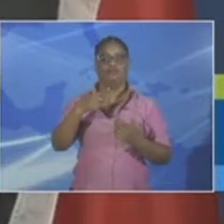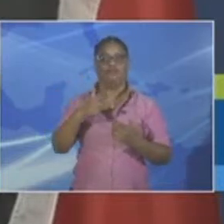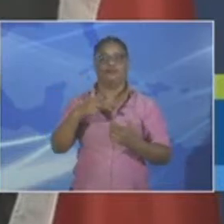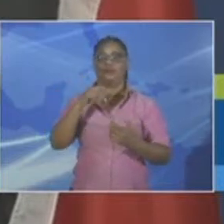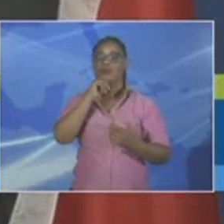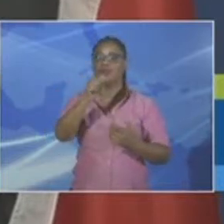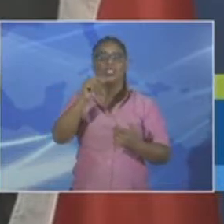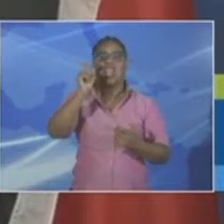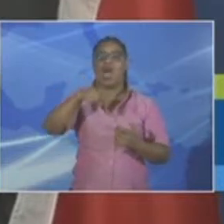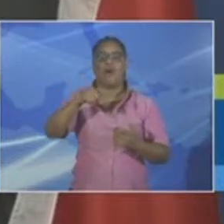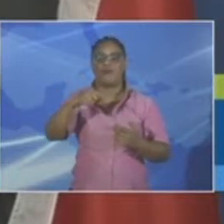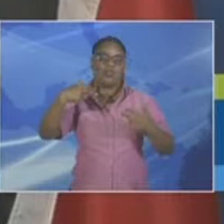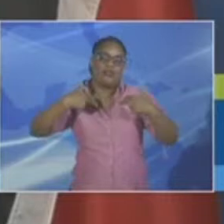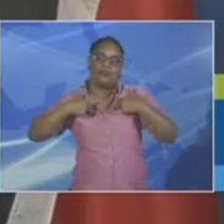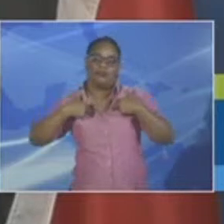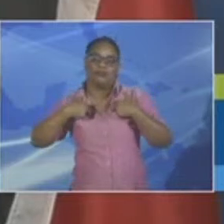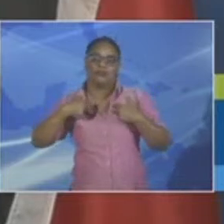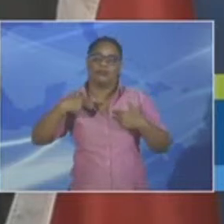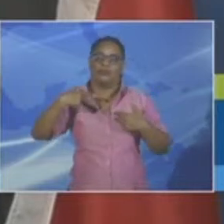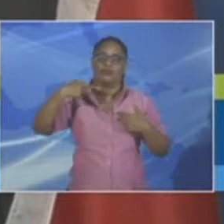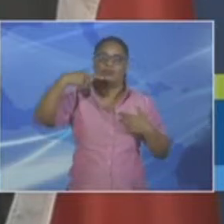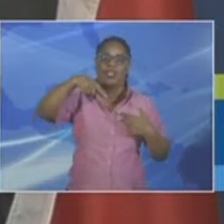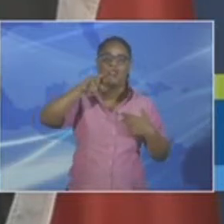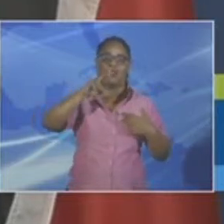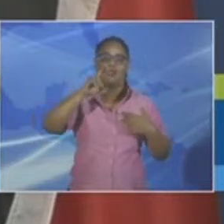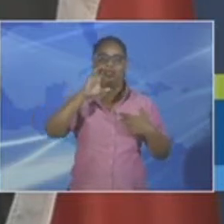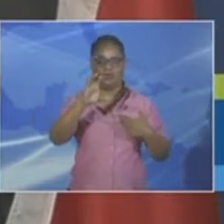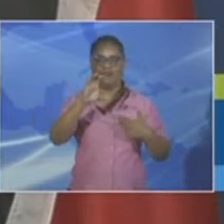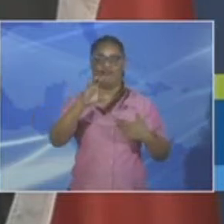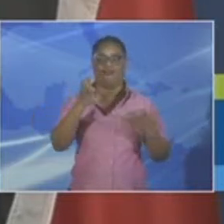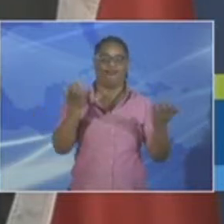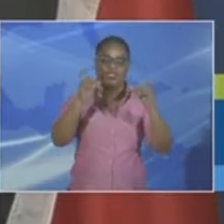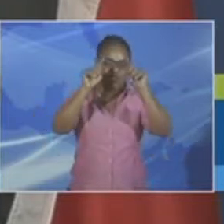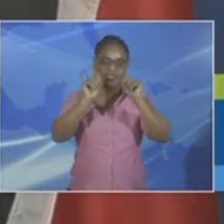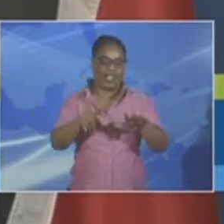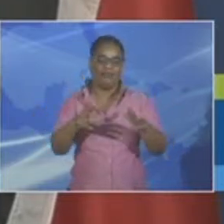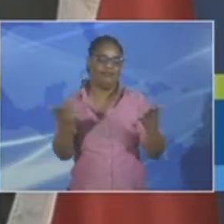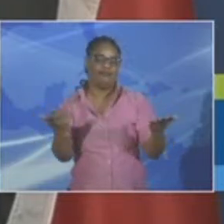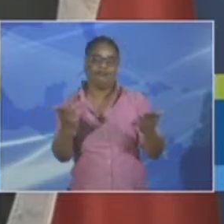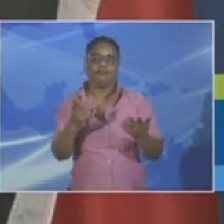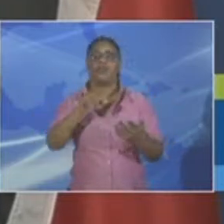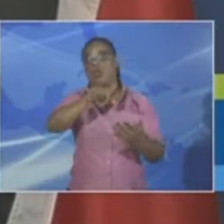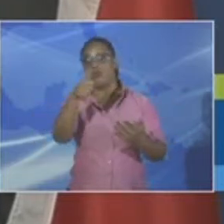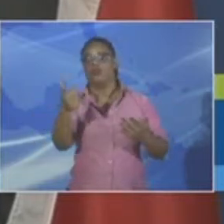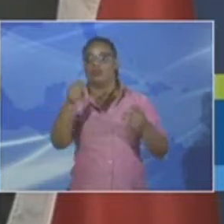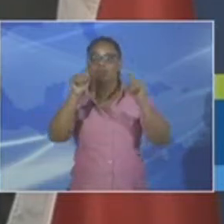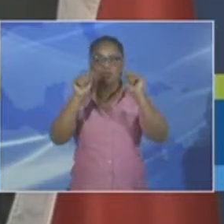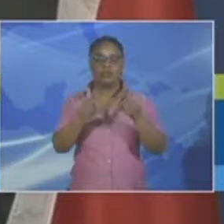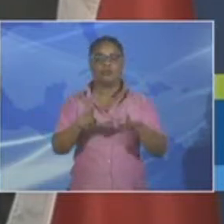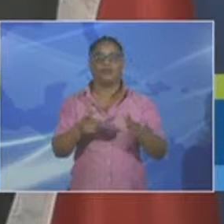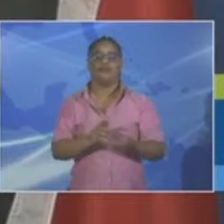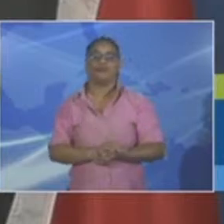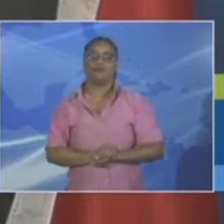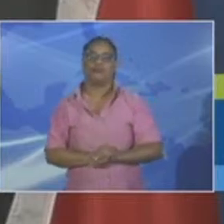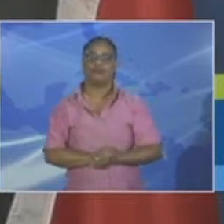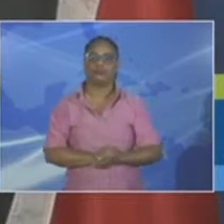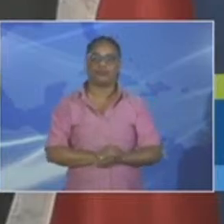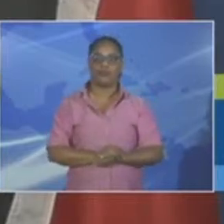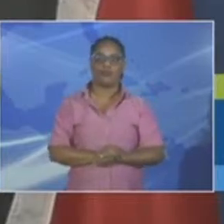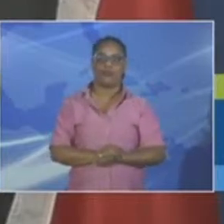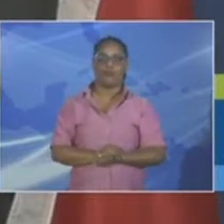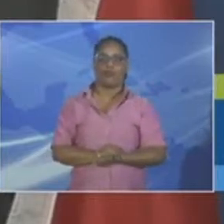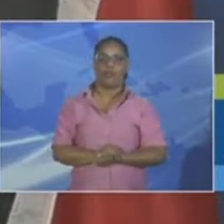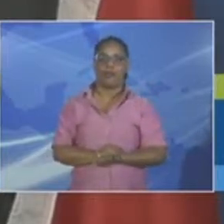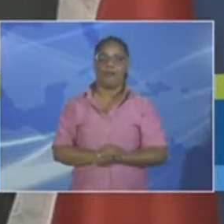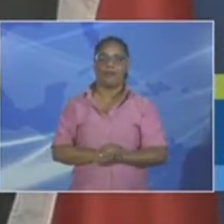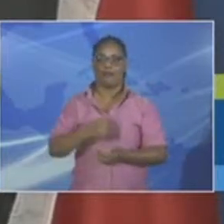arrangement. And of course, the travel pass would remain for a little while just to make sure we can manage that. I